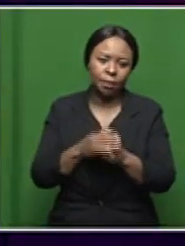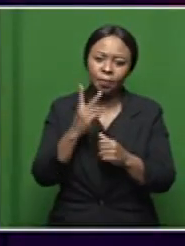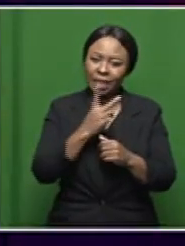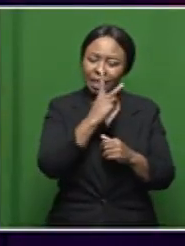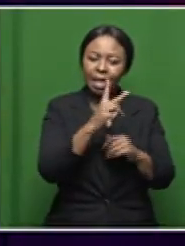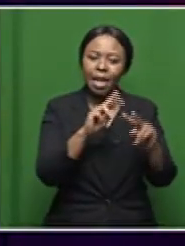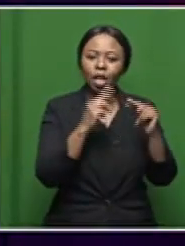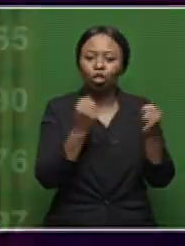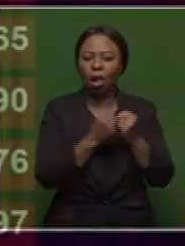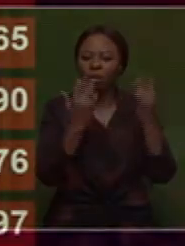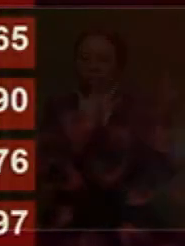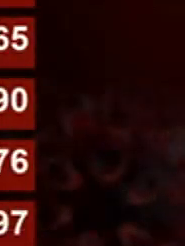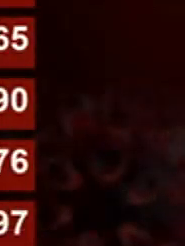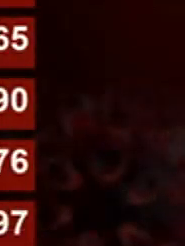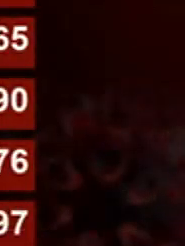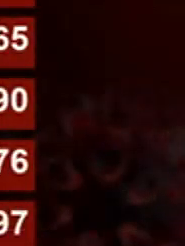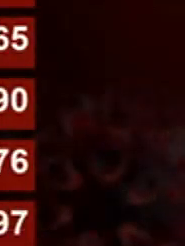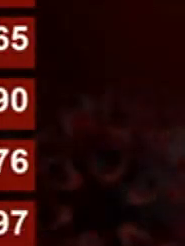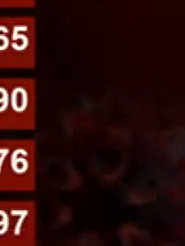national COVID-19 statistics.